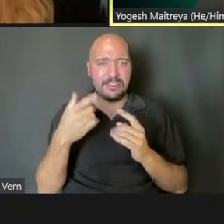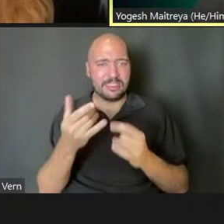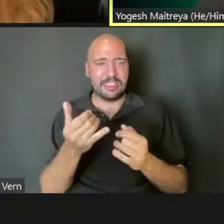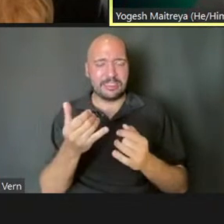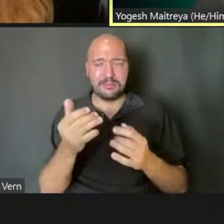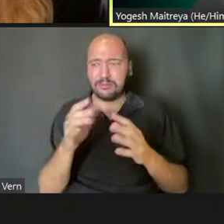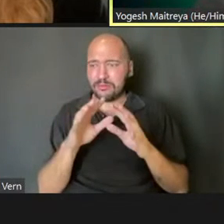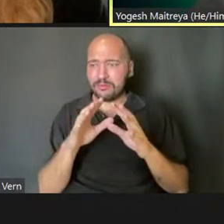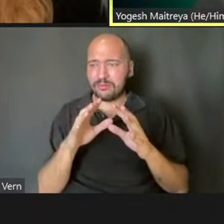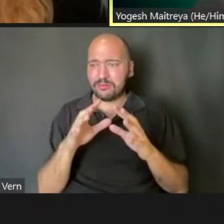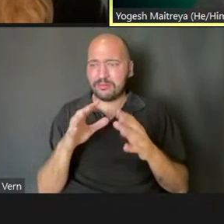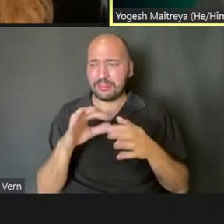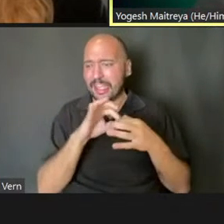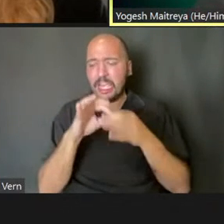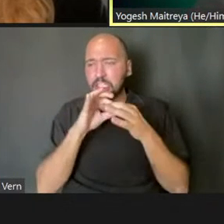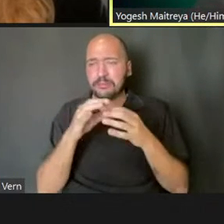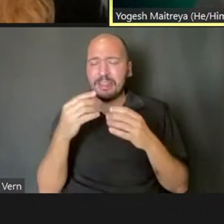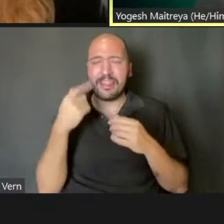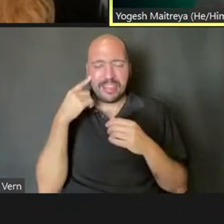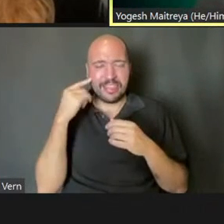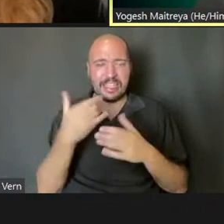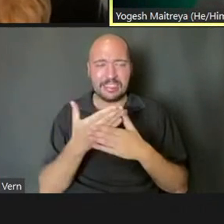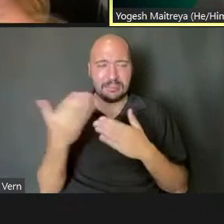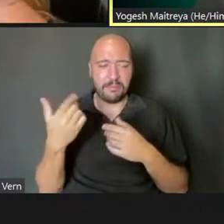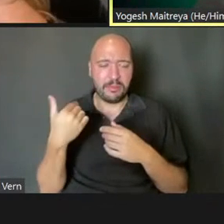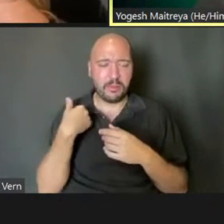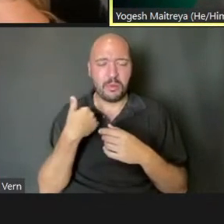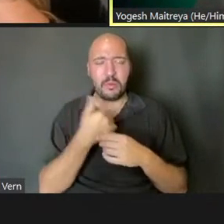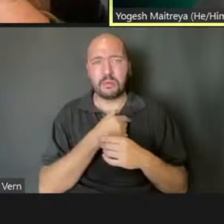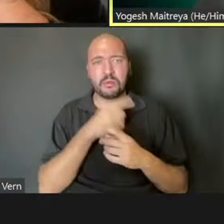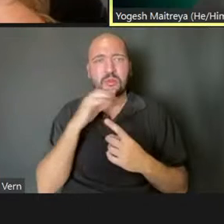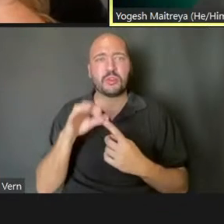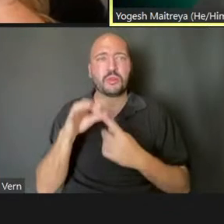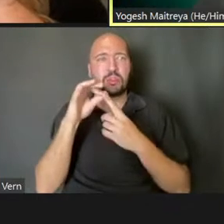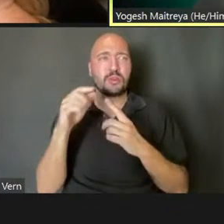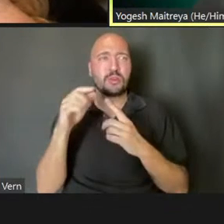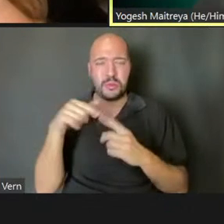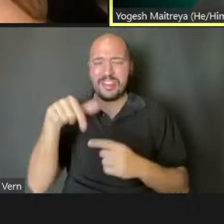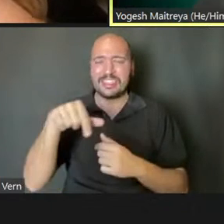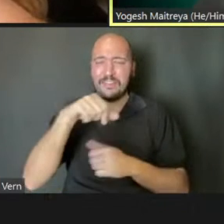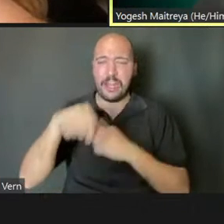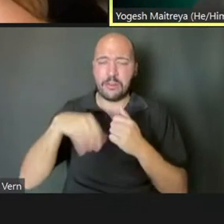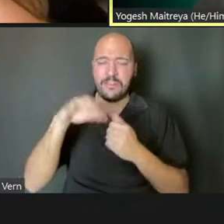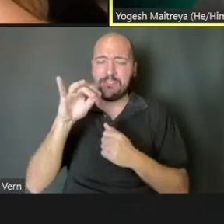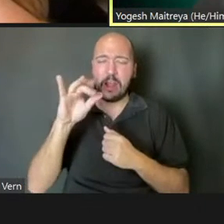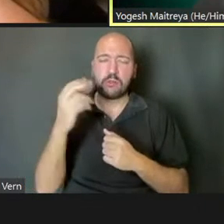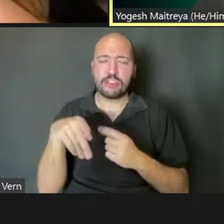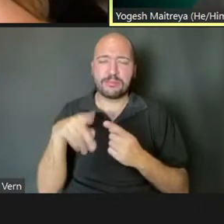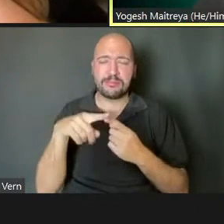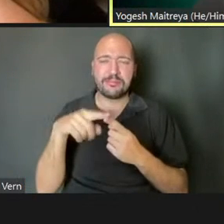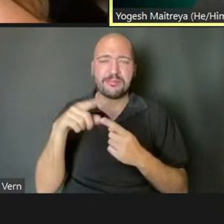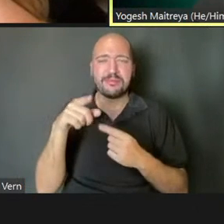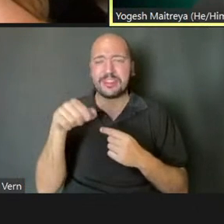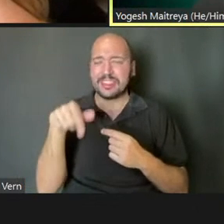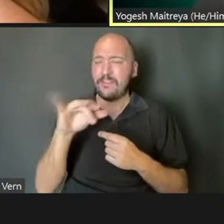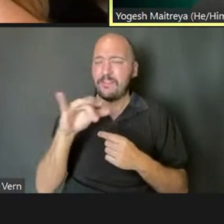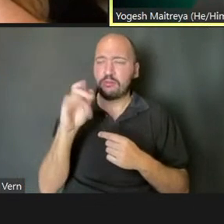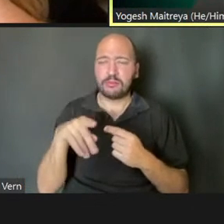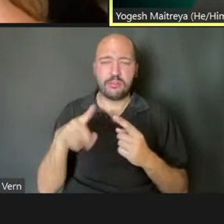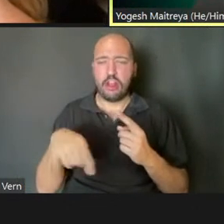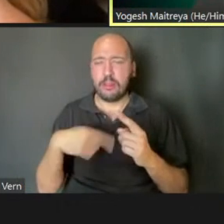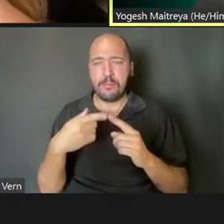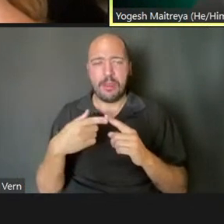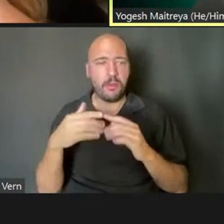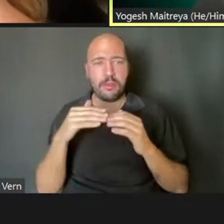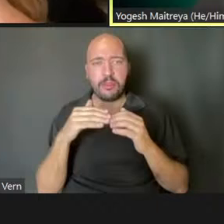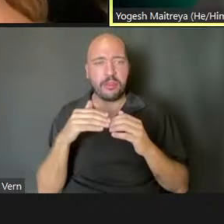is it's something very much unique to the fellowship, because fellowship is all about that. Fellowship is about mutual